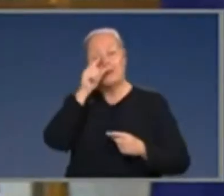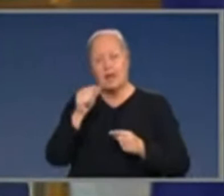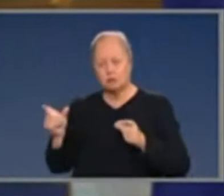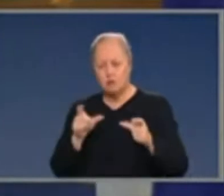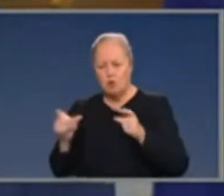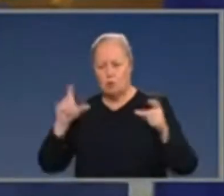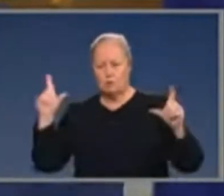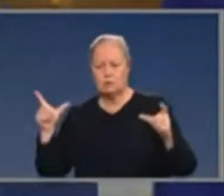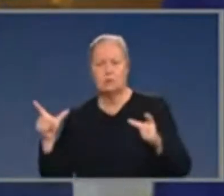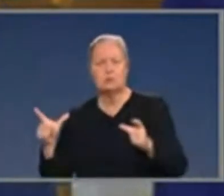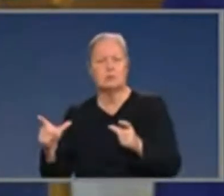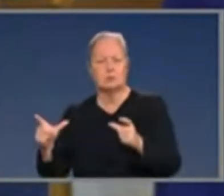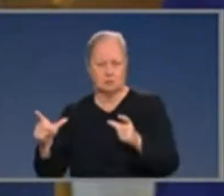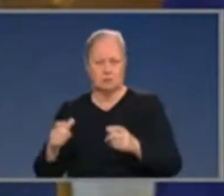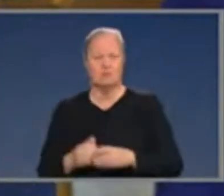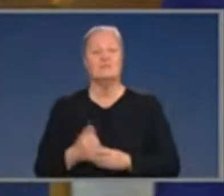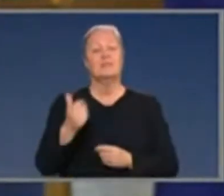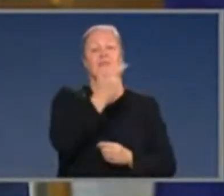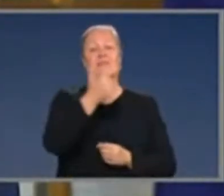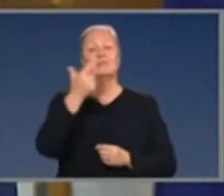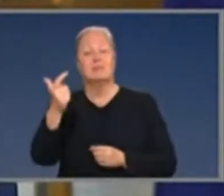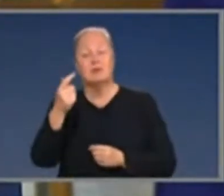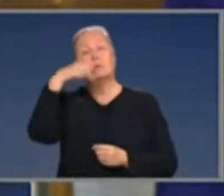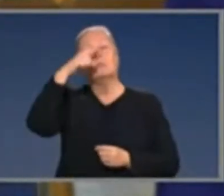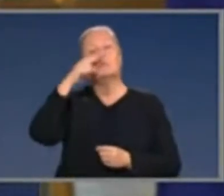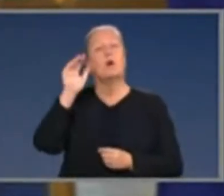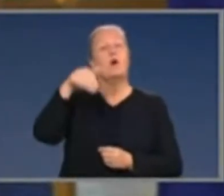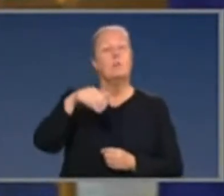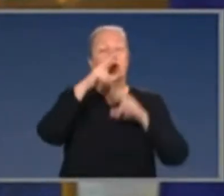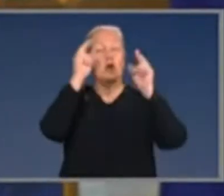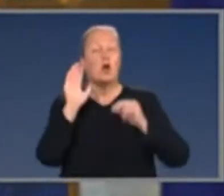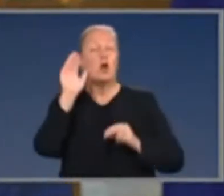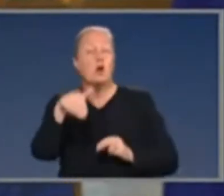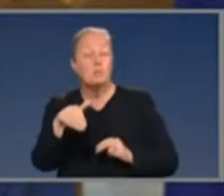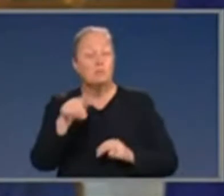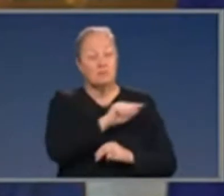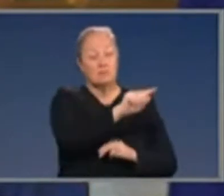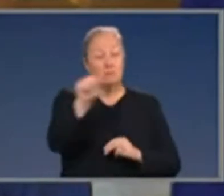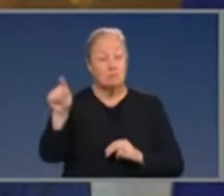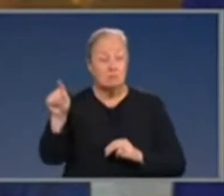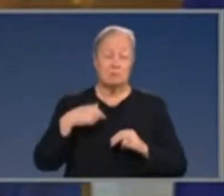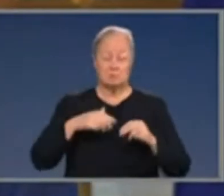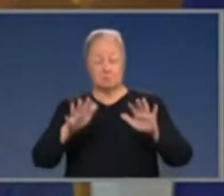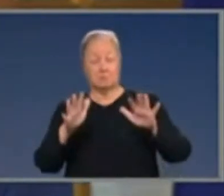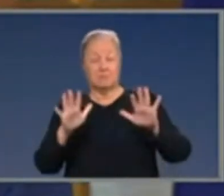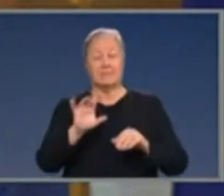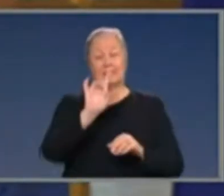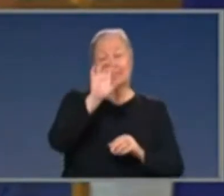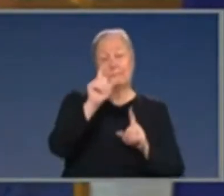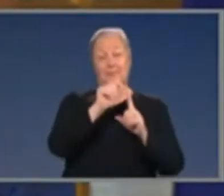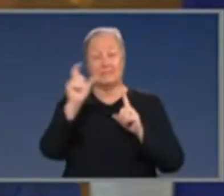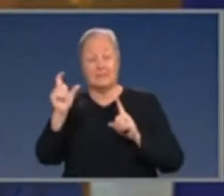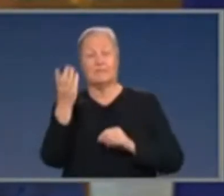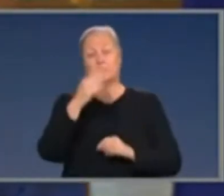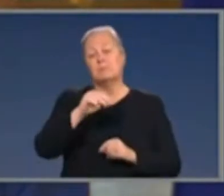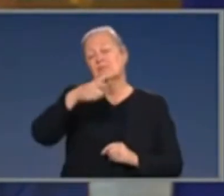in 77 of our residential aged care facilities in Victoria. That's about 10% of the